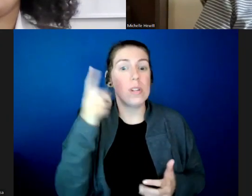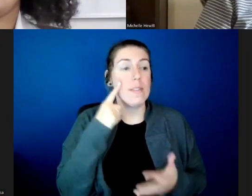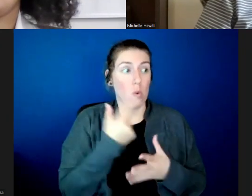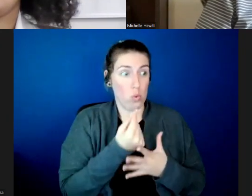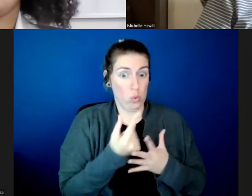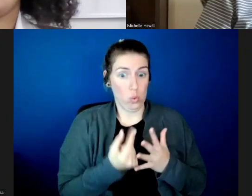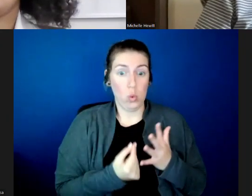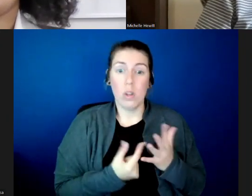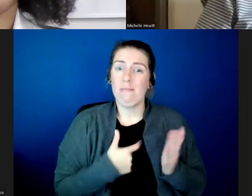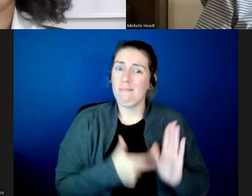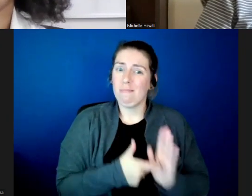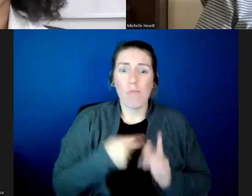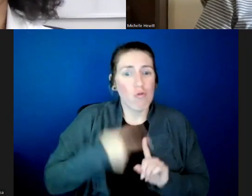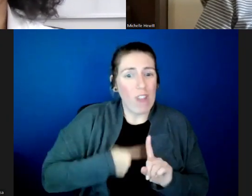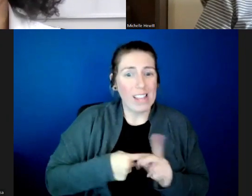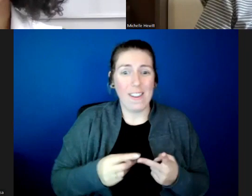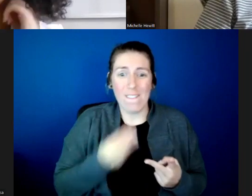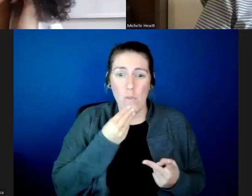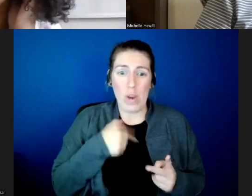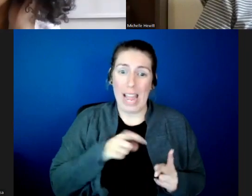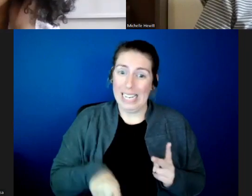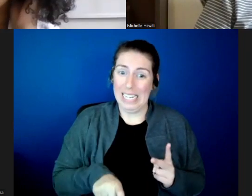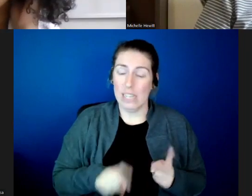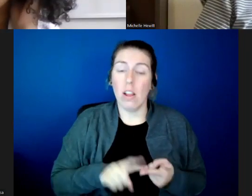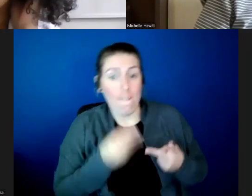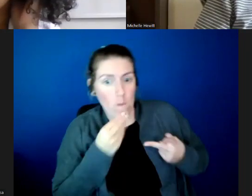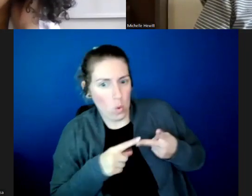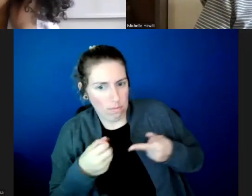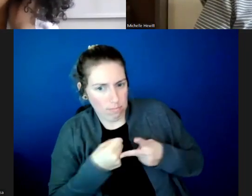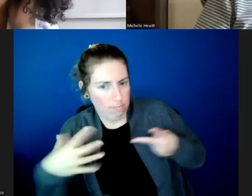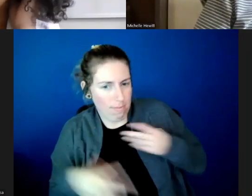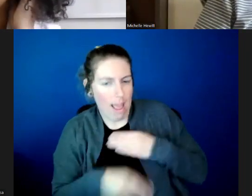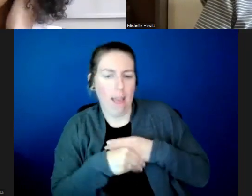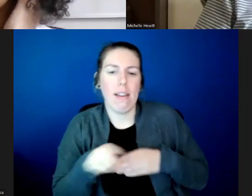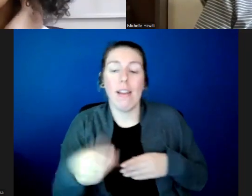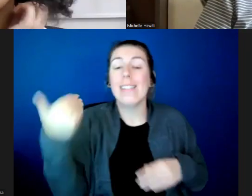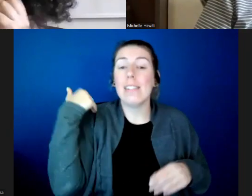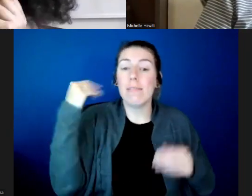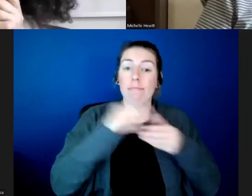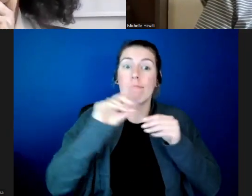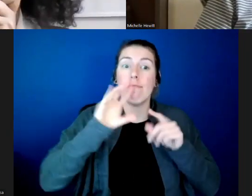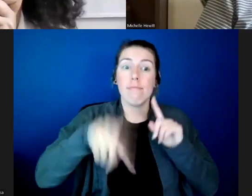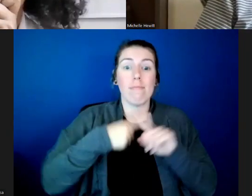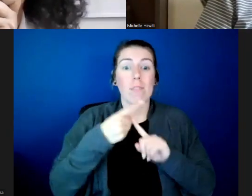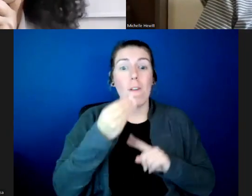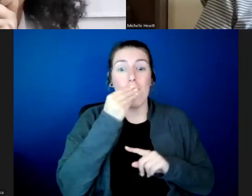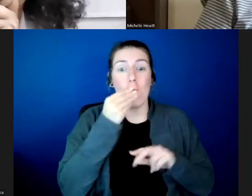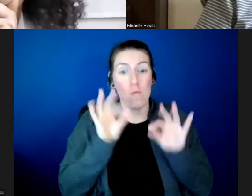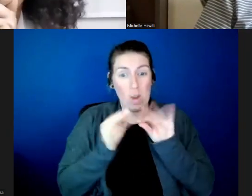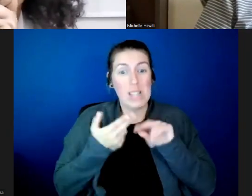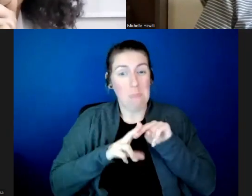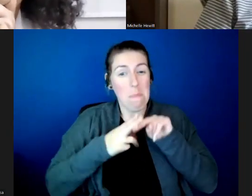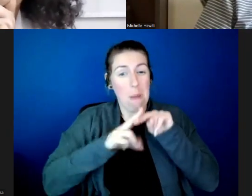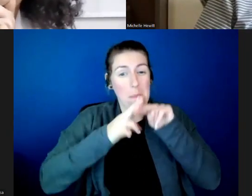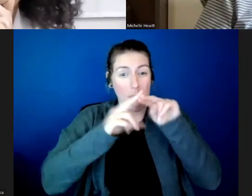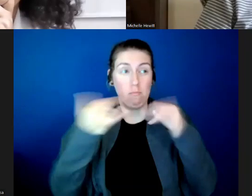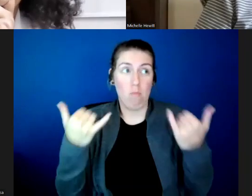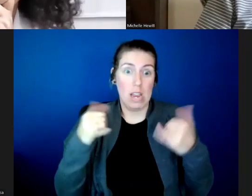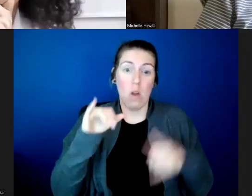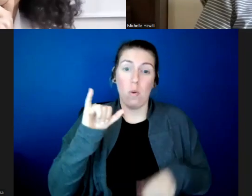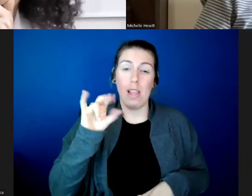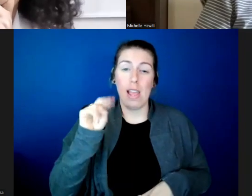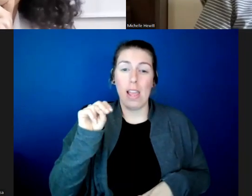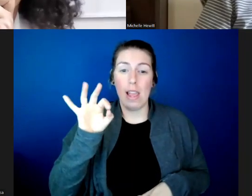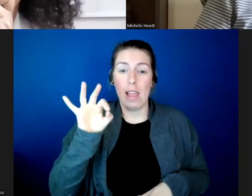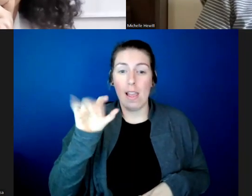when we were talking, as I say the word food, when we were talking before, food inflation at the moment is around 10%, right?